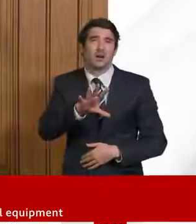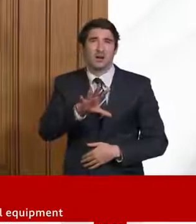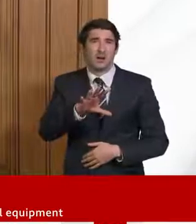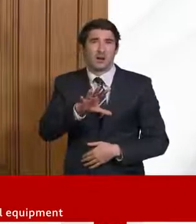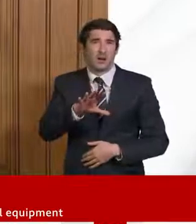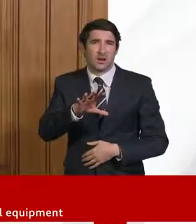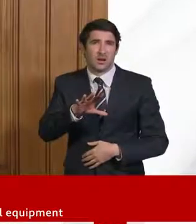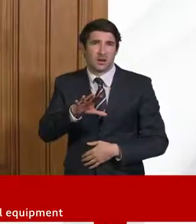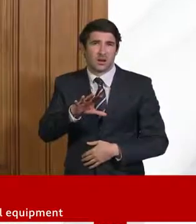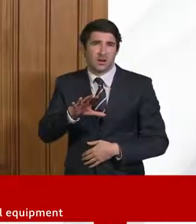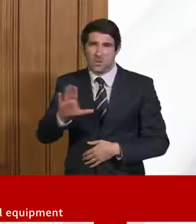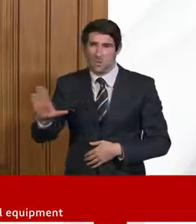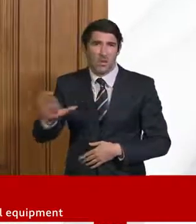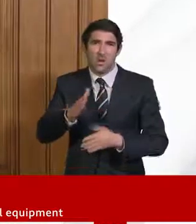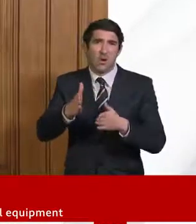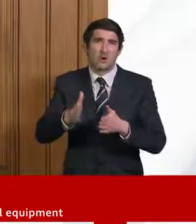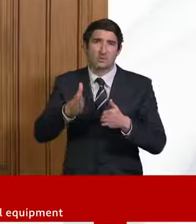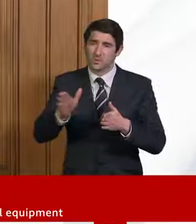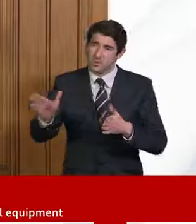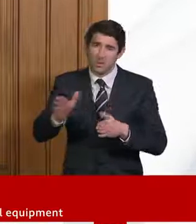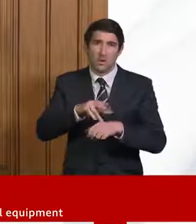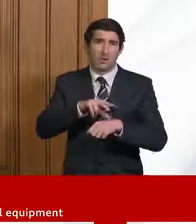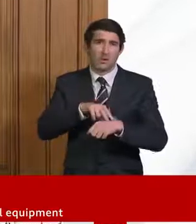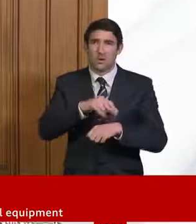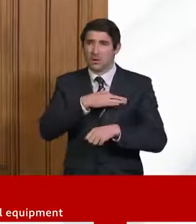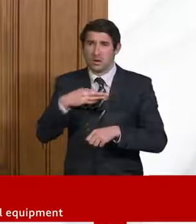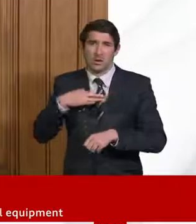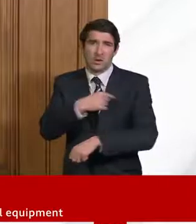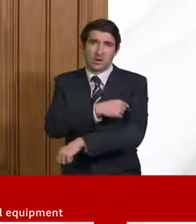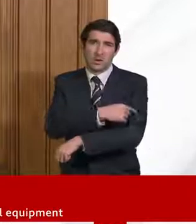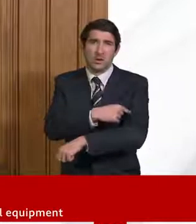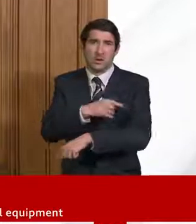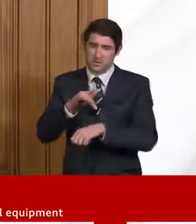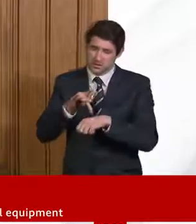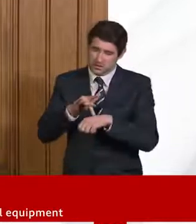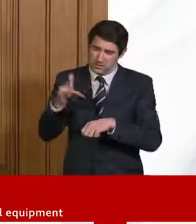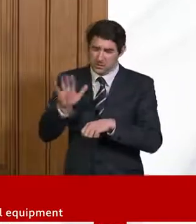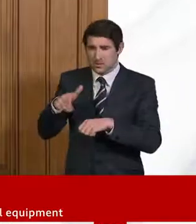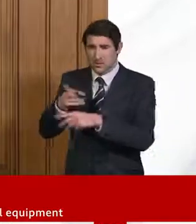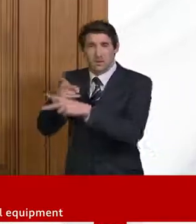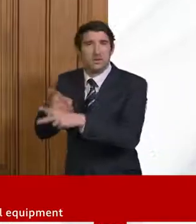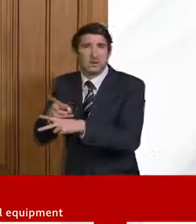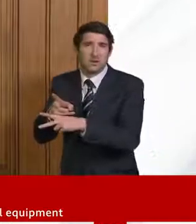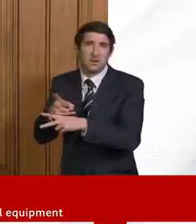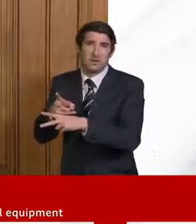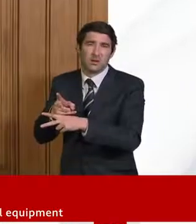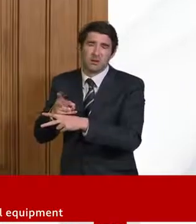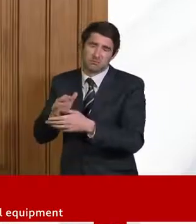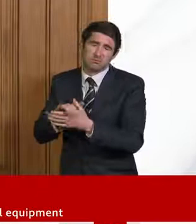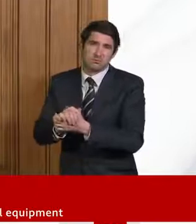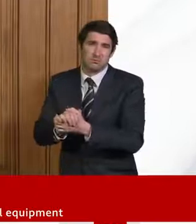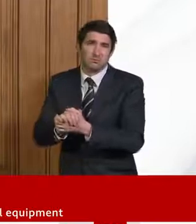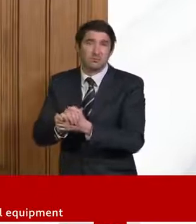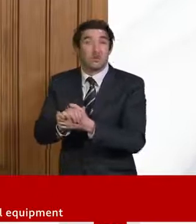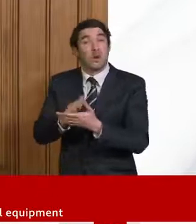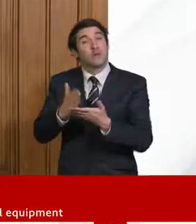other healthcare facilities are thinking about very carefully. Clearly, with the additional